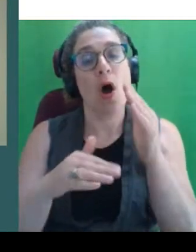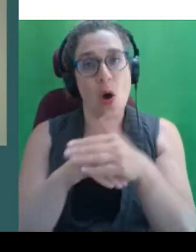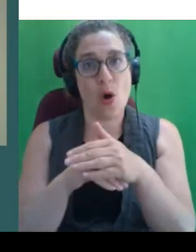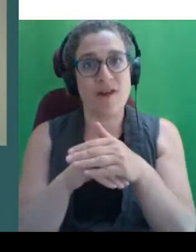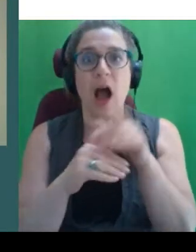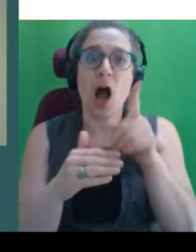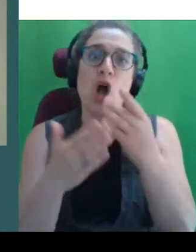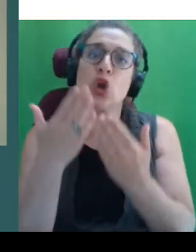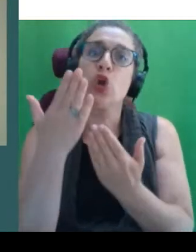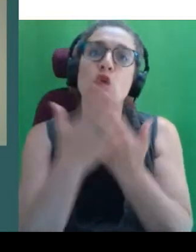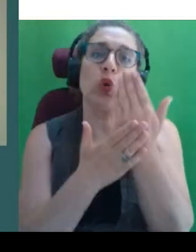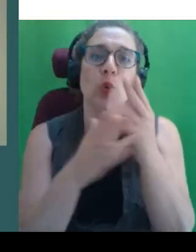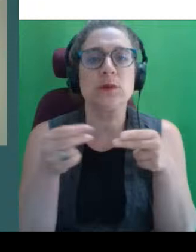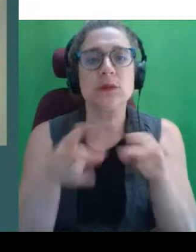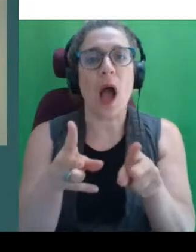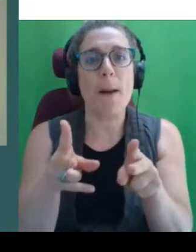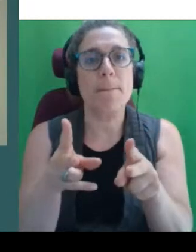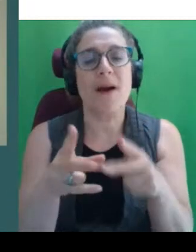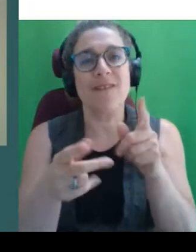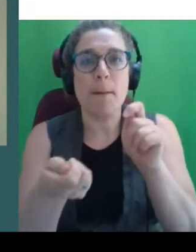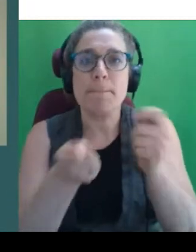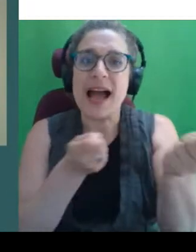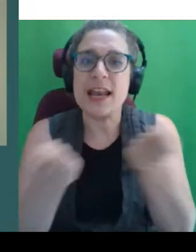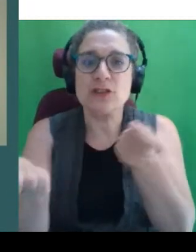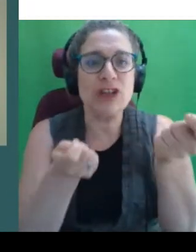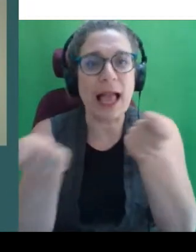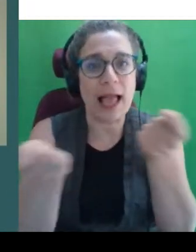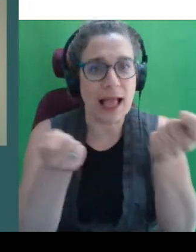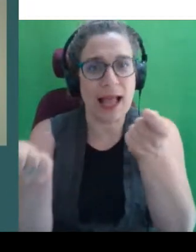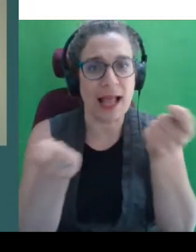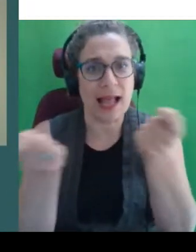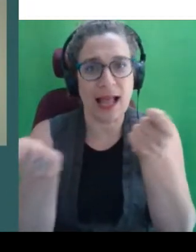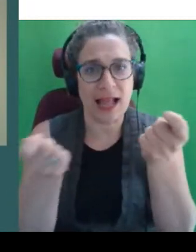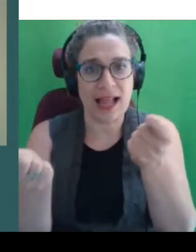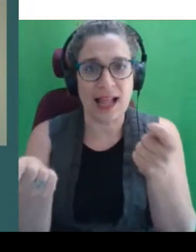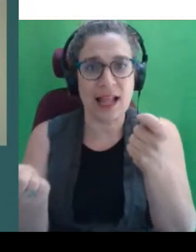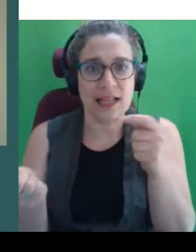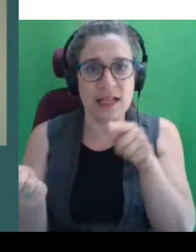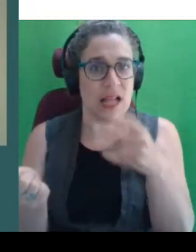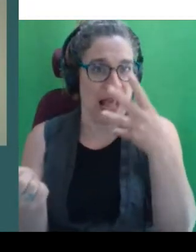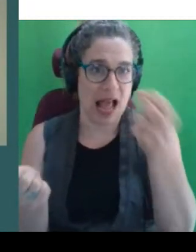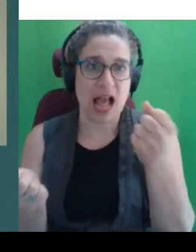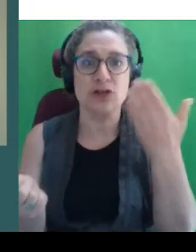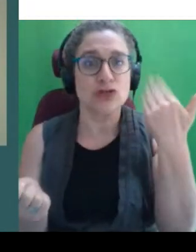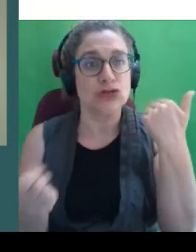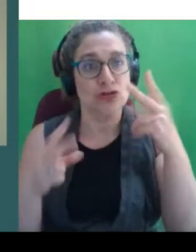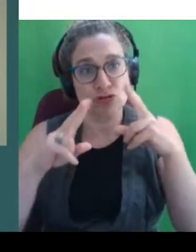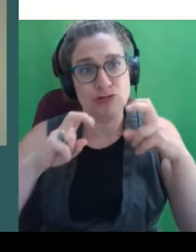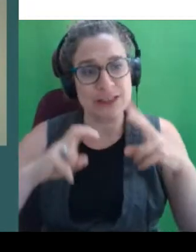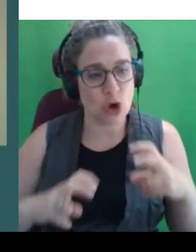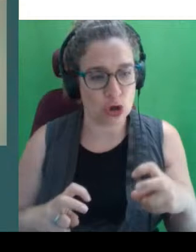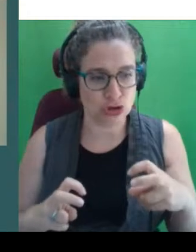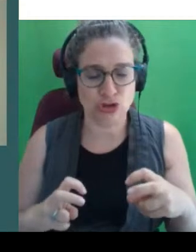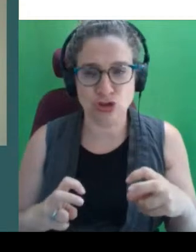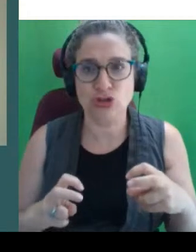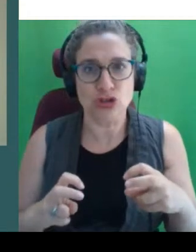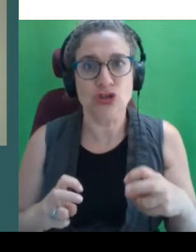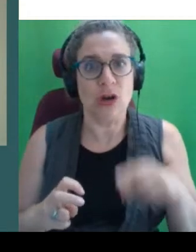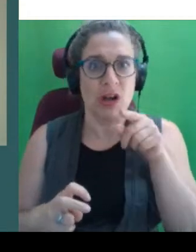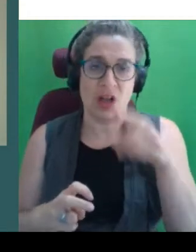of way of managing, that's actually had some research evidence behind it, of being